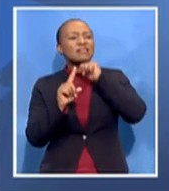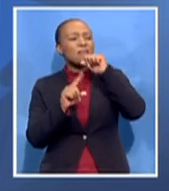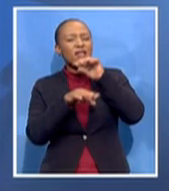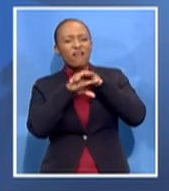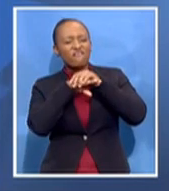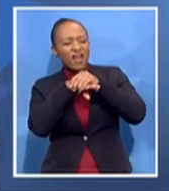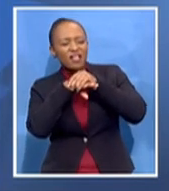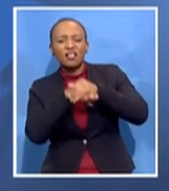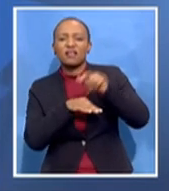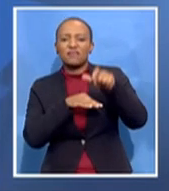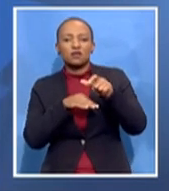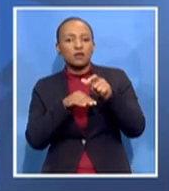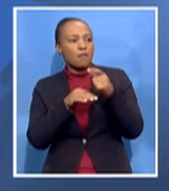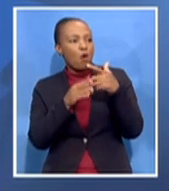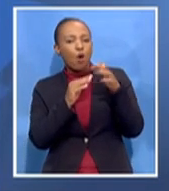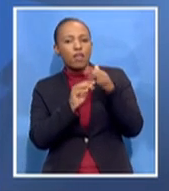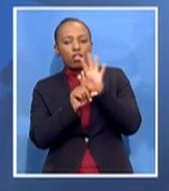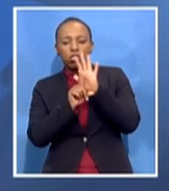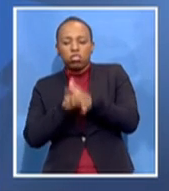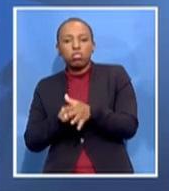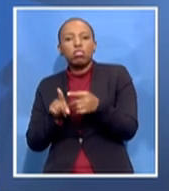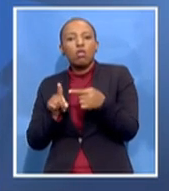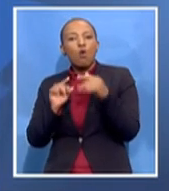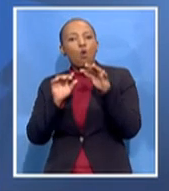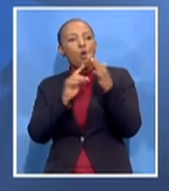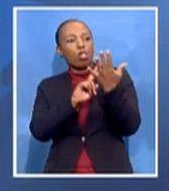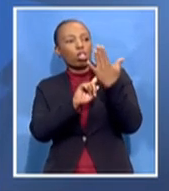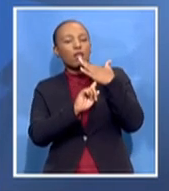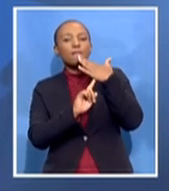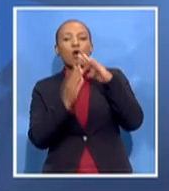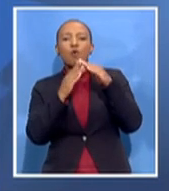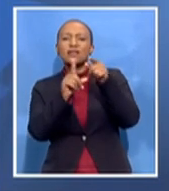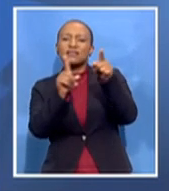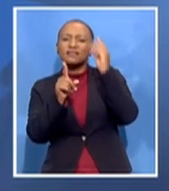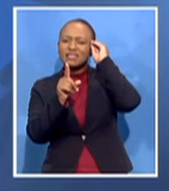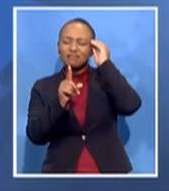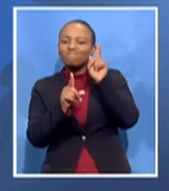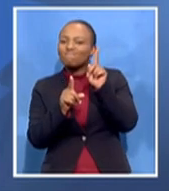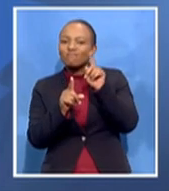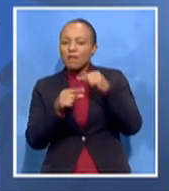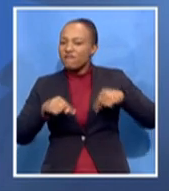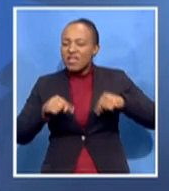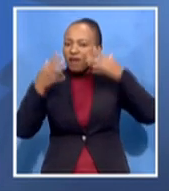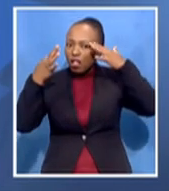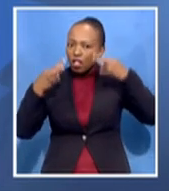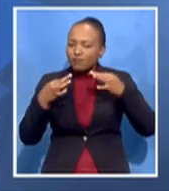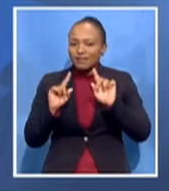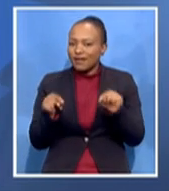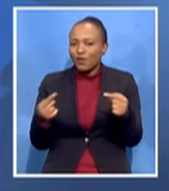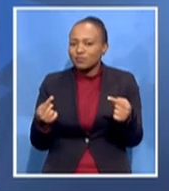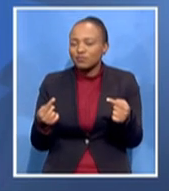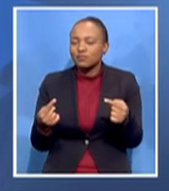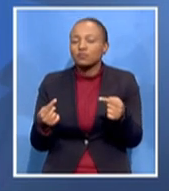the public interest. So if we assume, as I think we are entitled to do, that